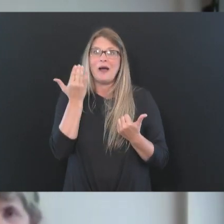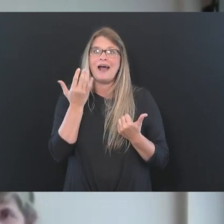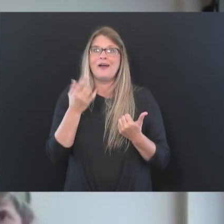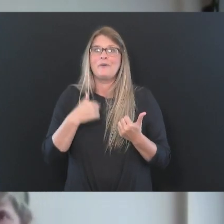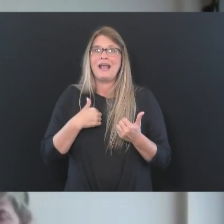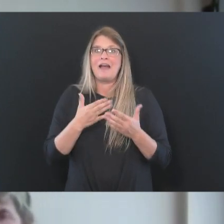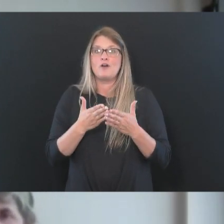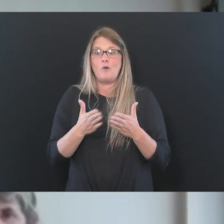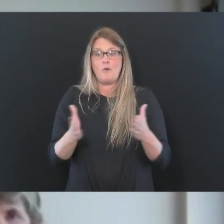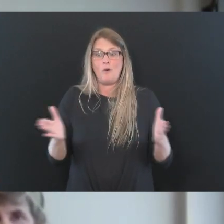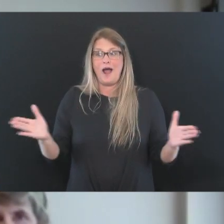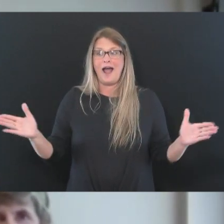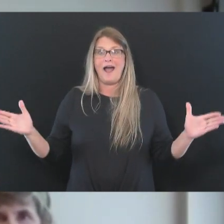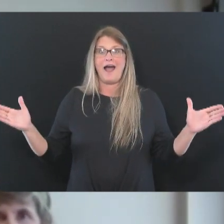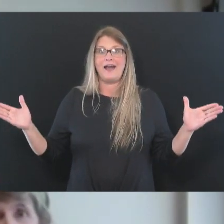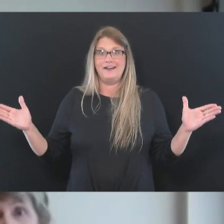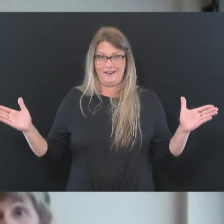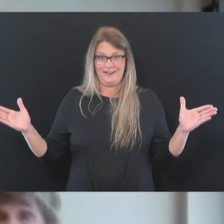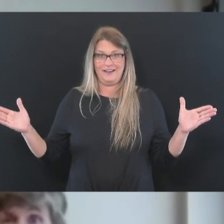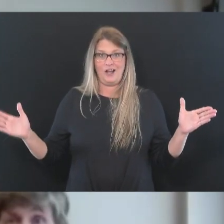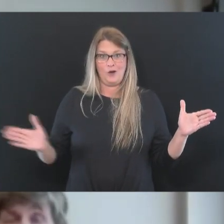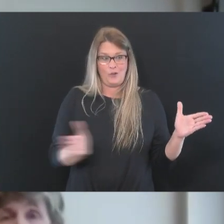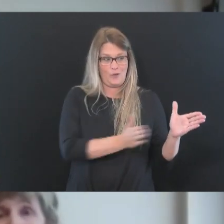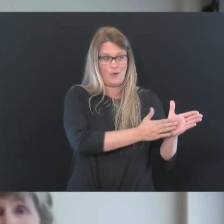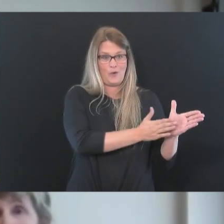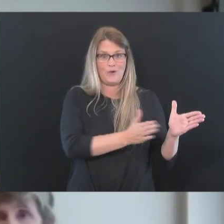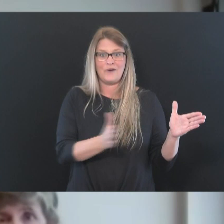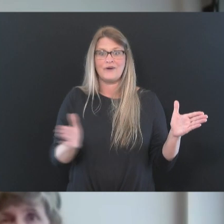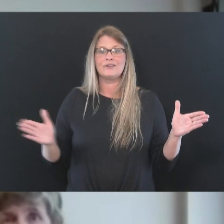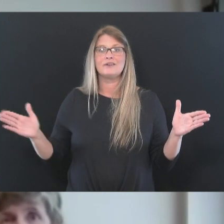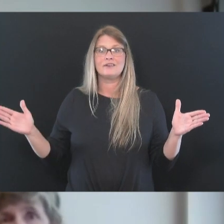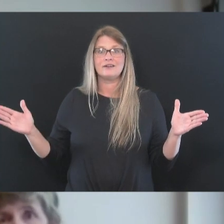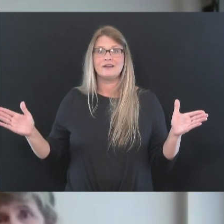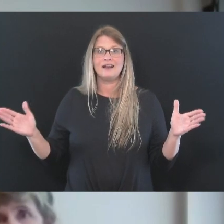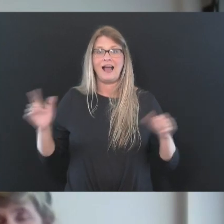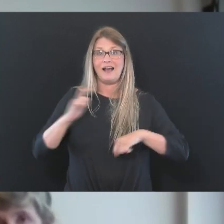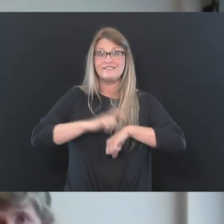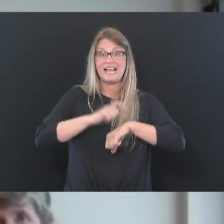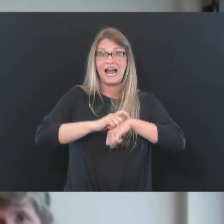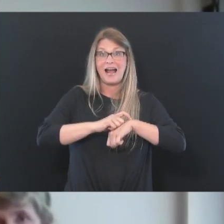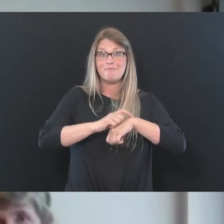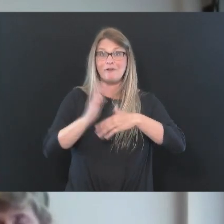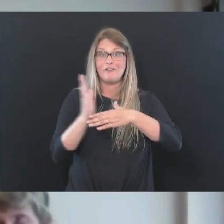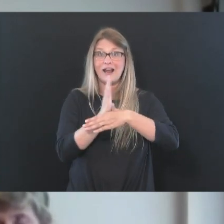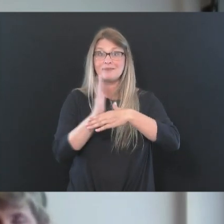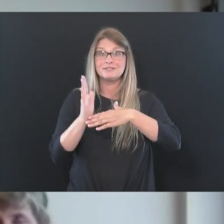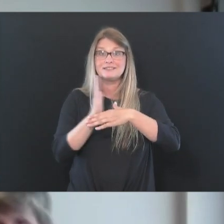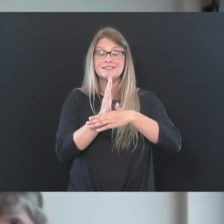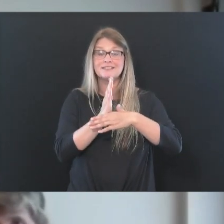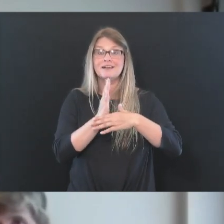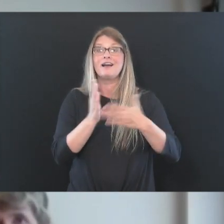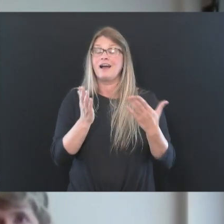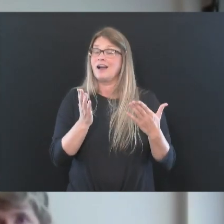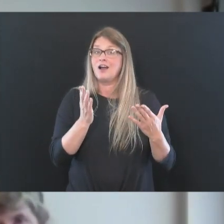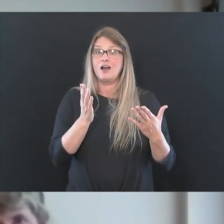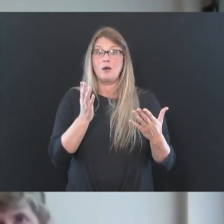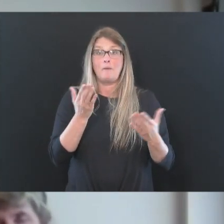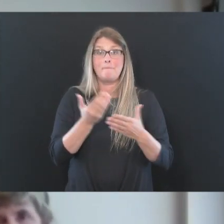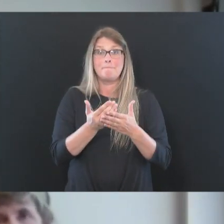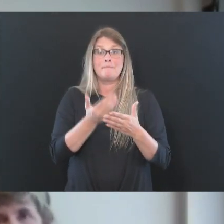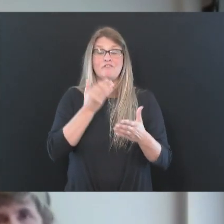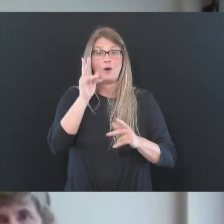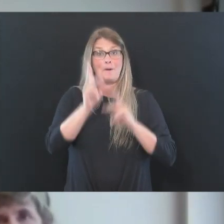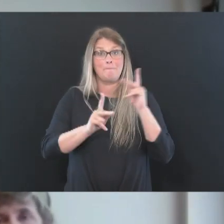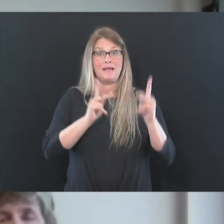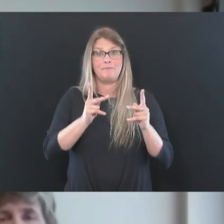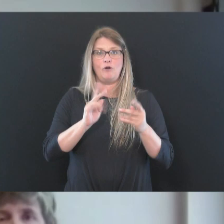wide array of duration and timeframes that people have before they are recovered from